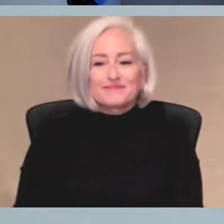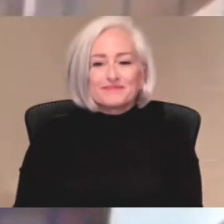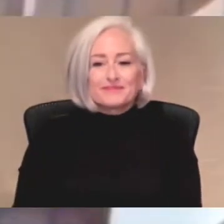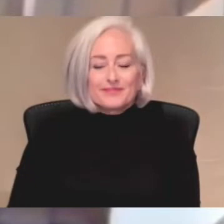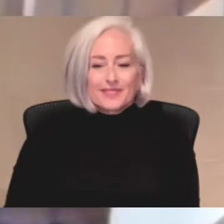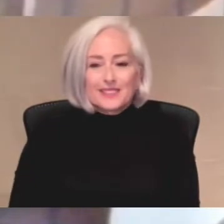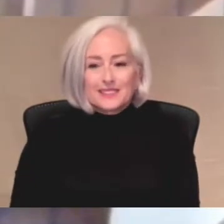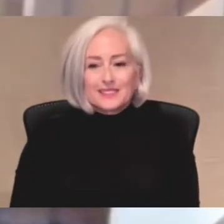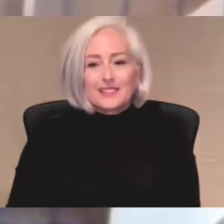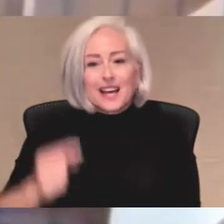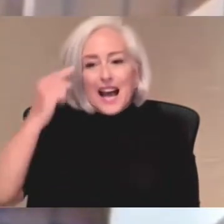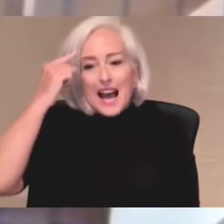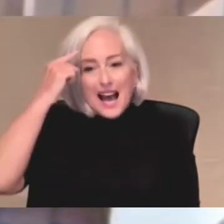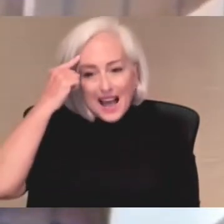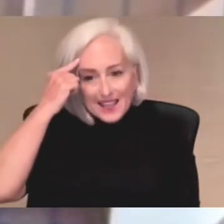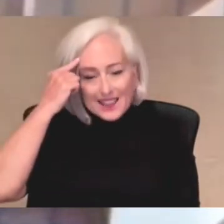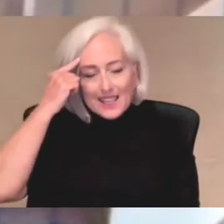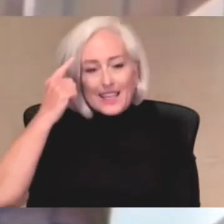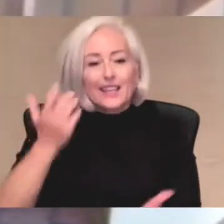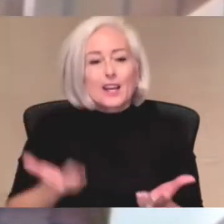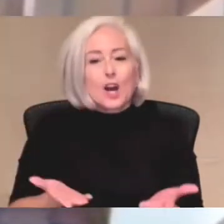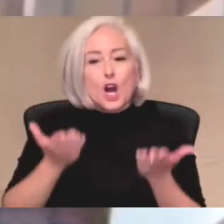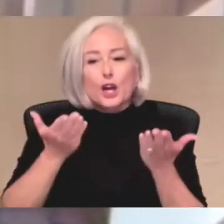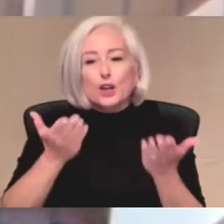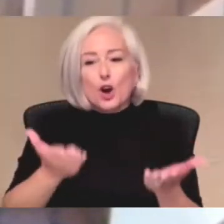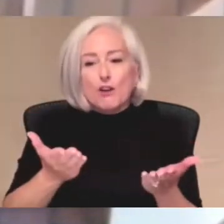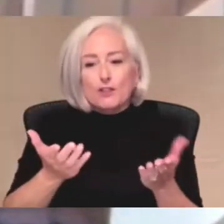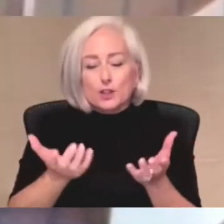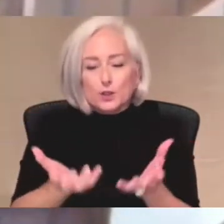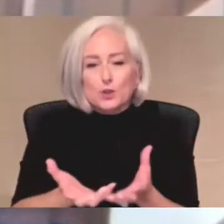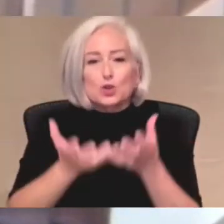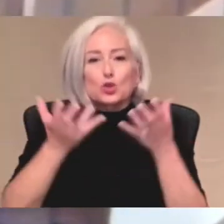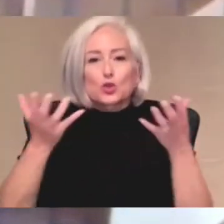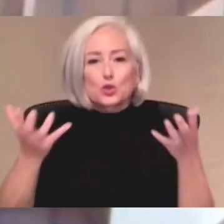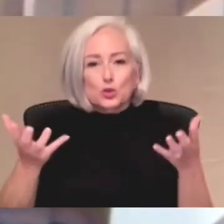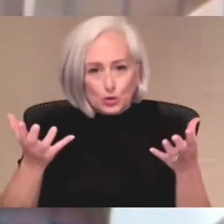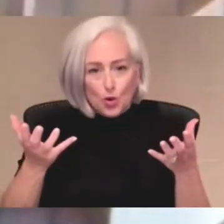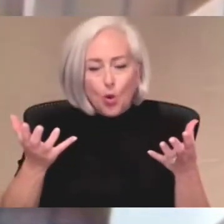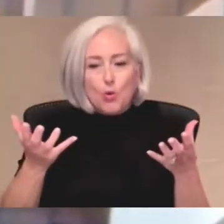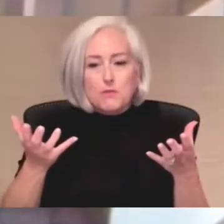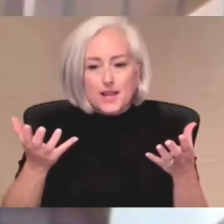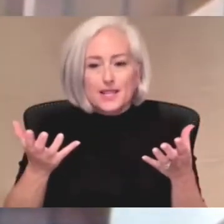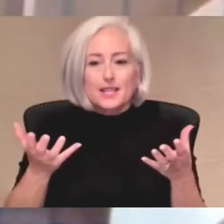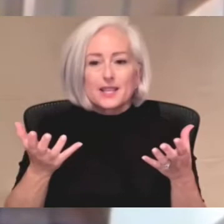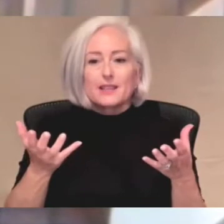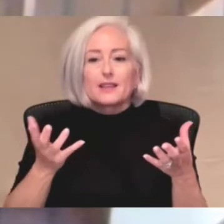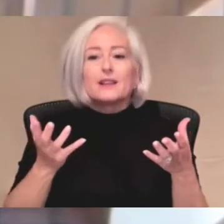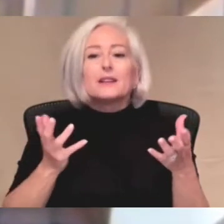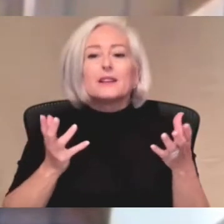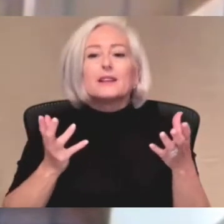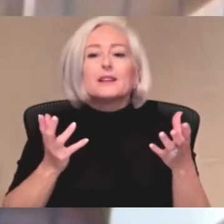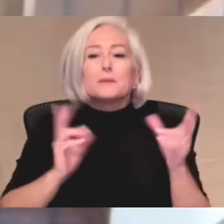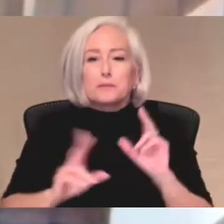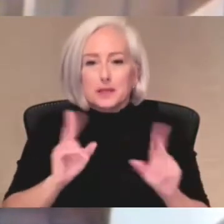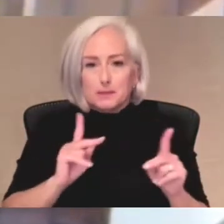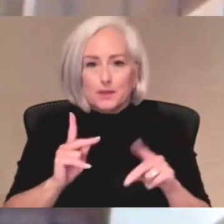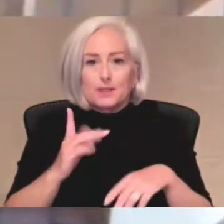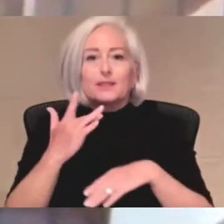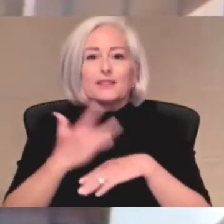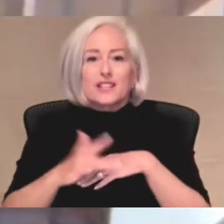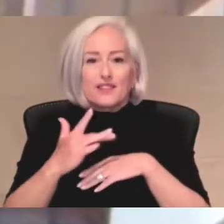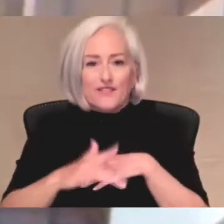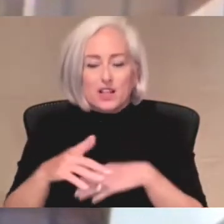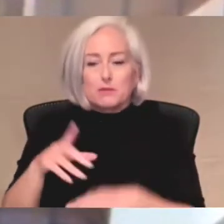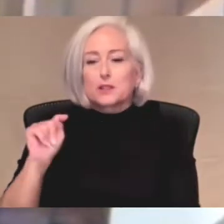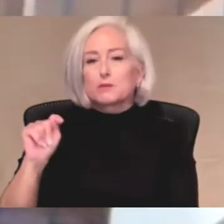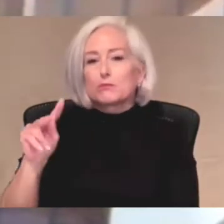I think that it offers so many the availability of proton beam therapy,